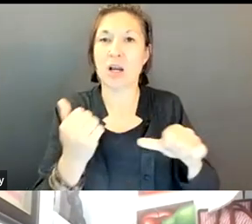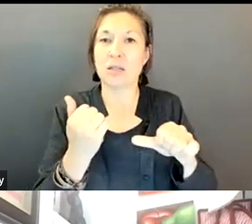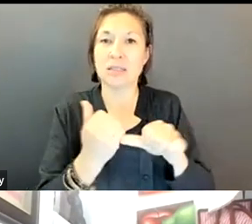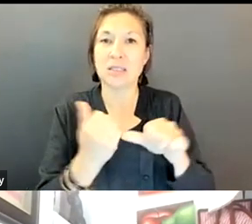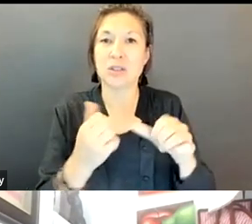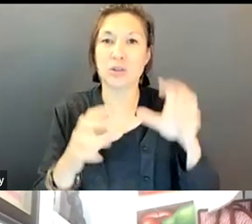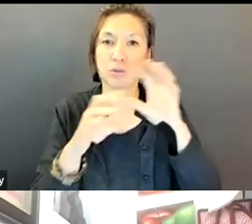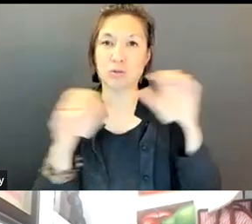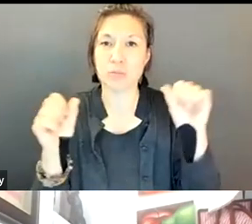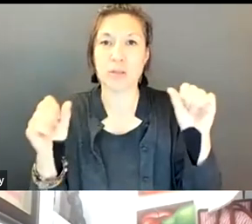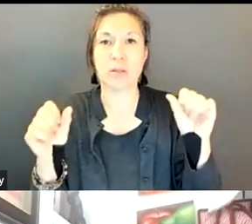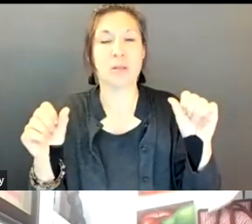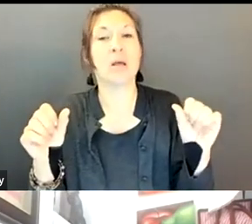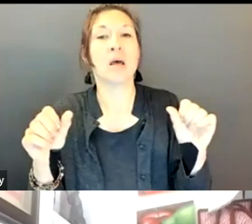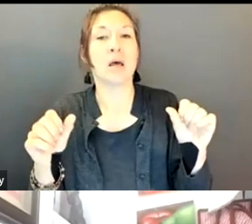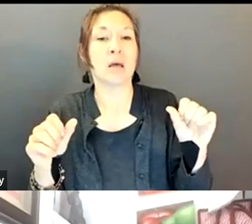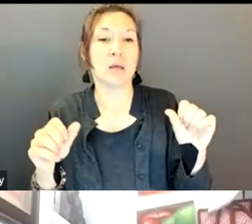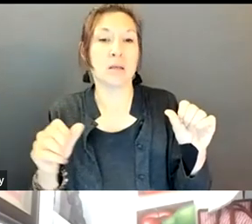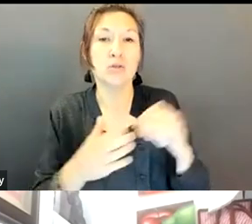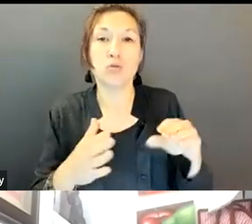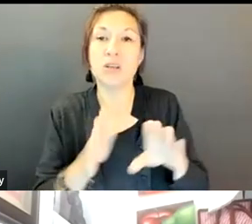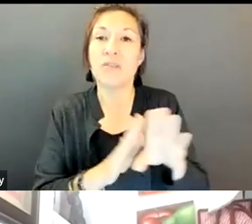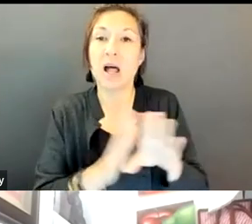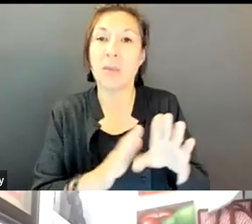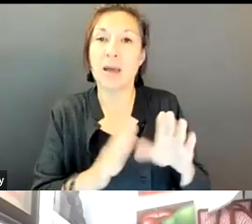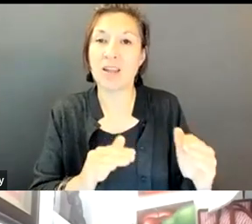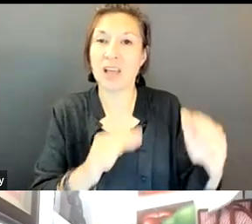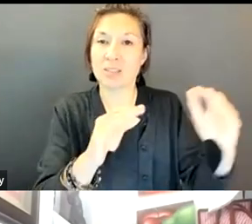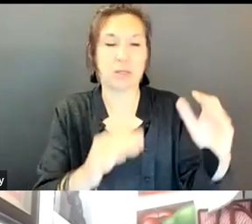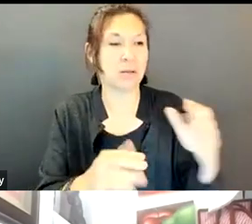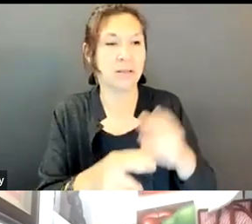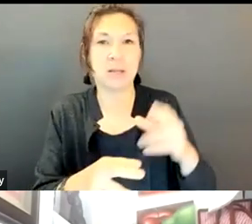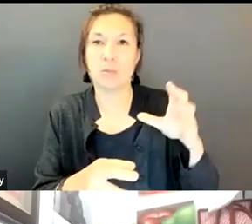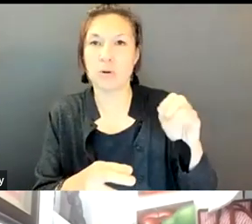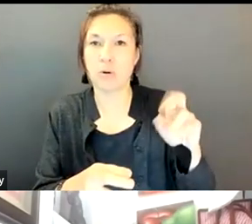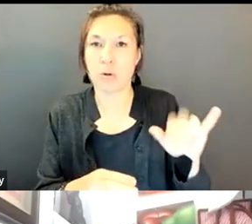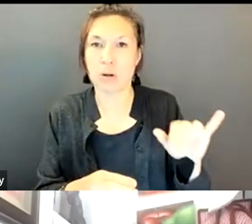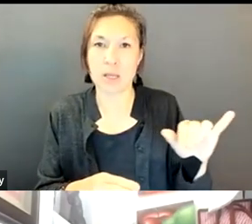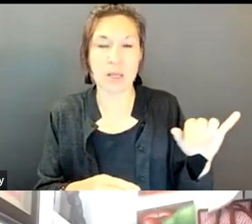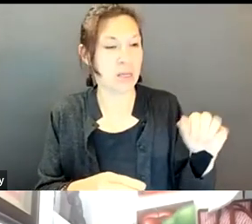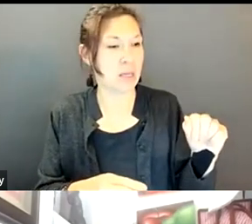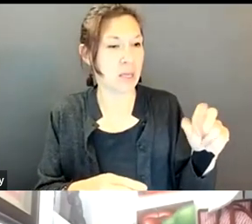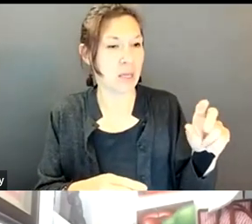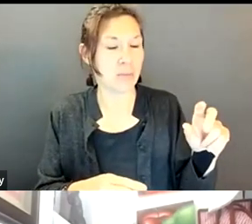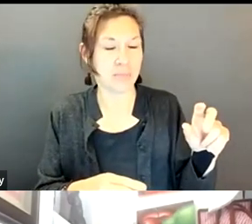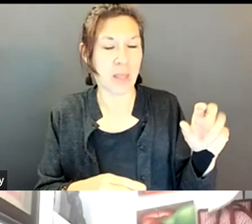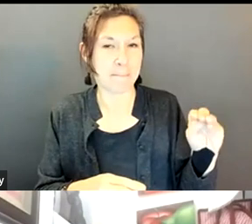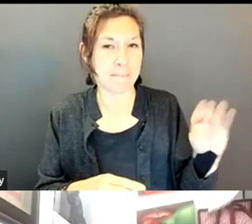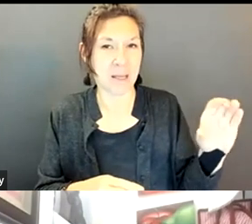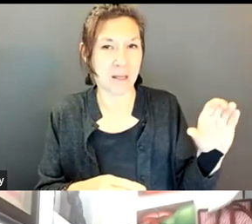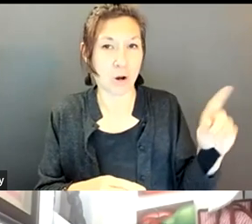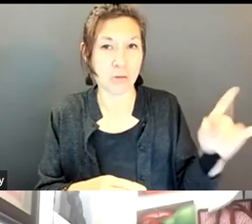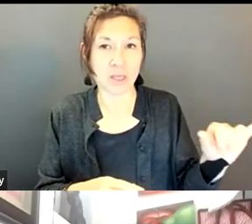Corey McCarthy and he is helping to support the department of opportunity Youth and